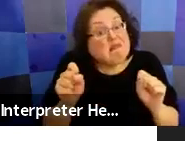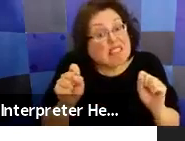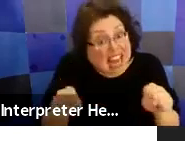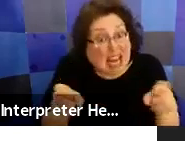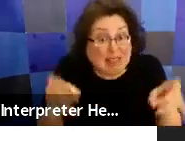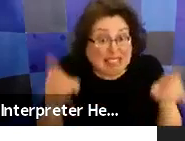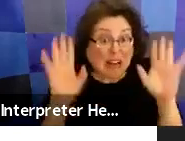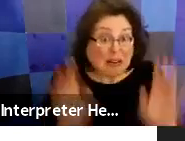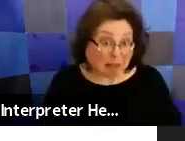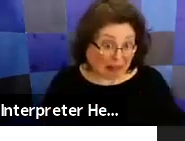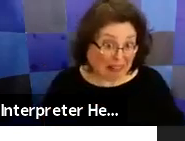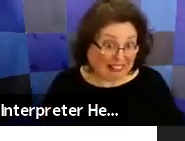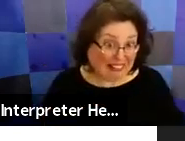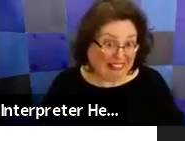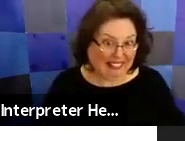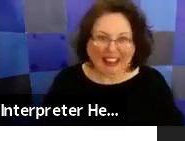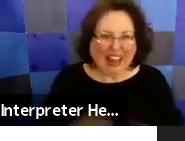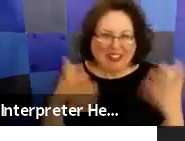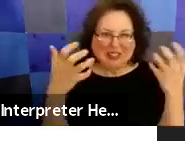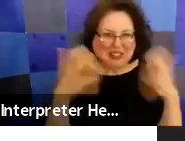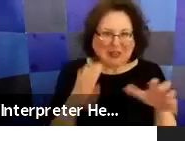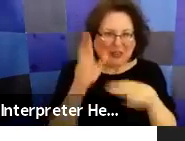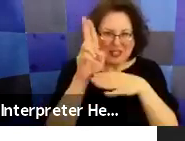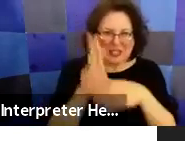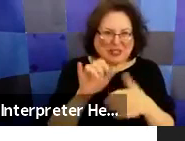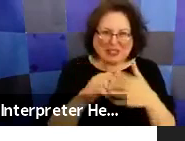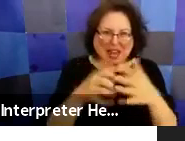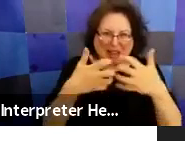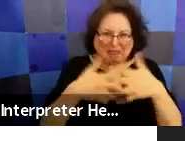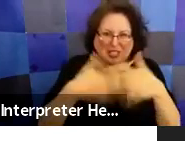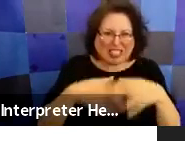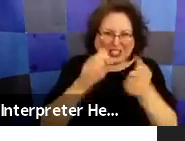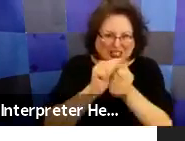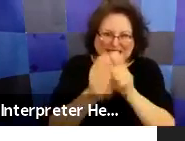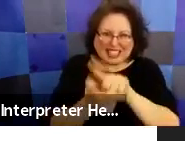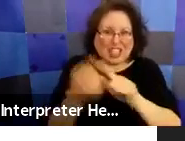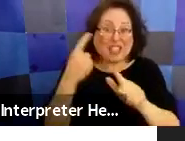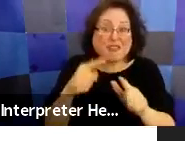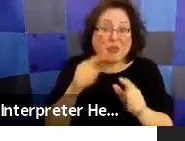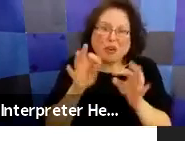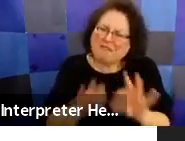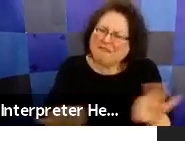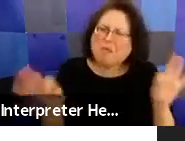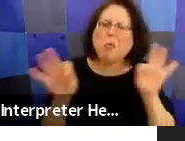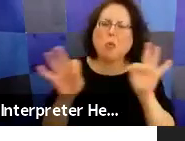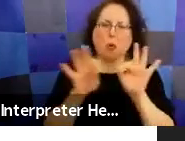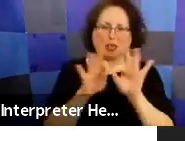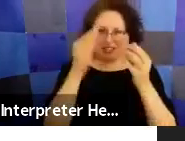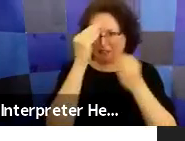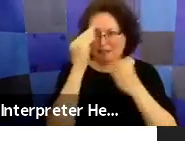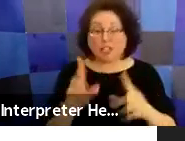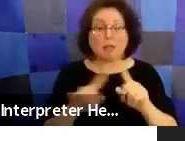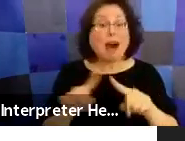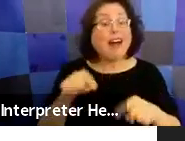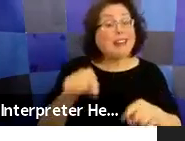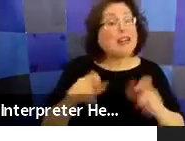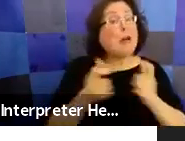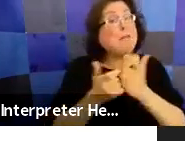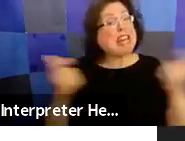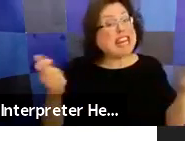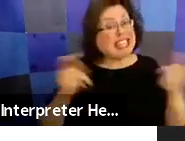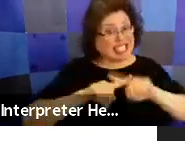And you don't want to use machine translation for vital information, but there's a big difference between